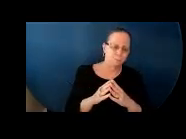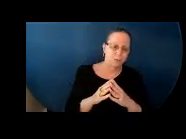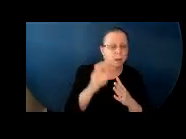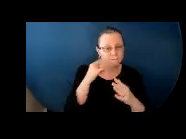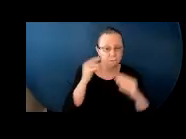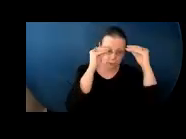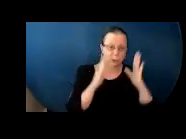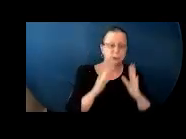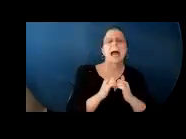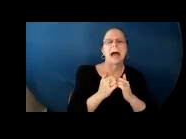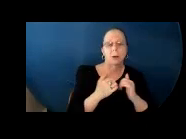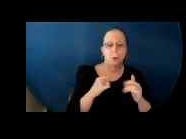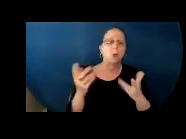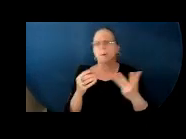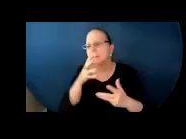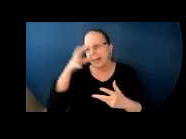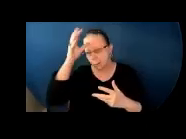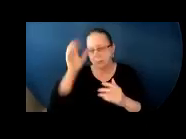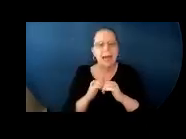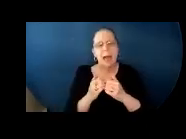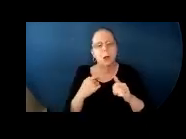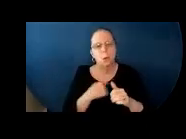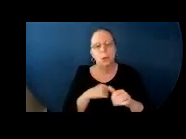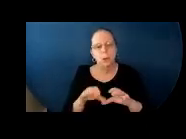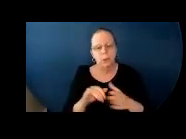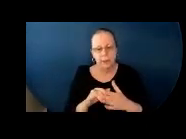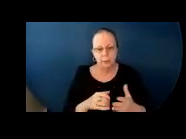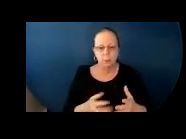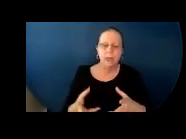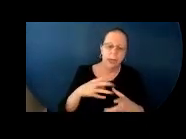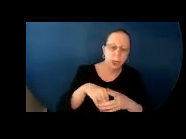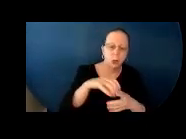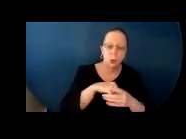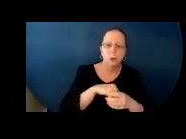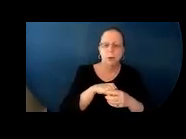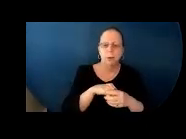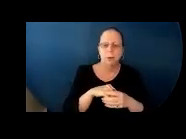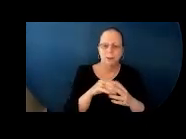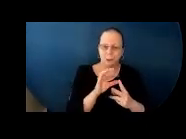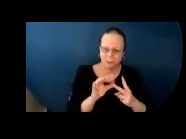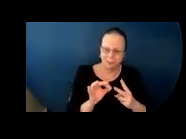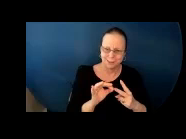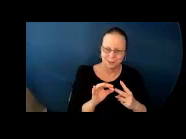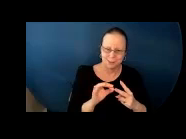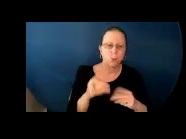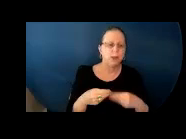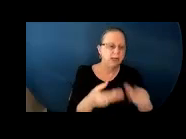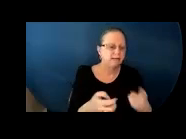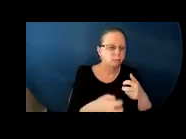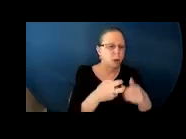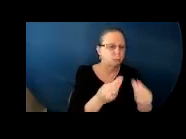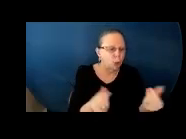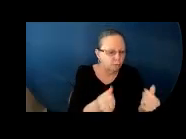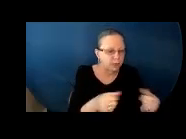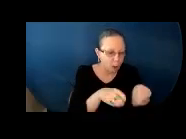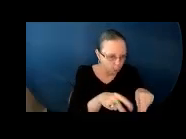teachers, how do we do it? Or parents? We build in choices, right? We give problem-solving